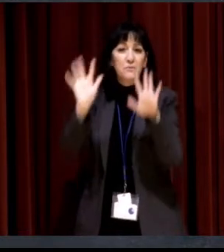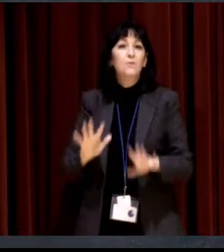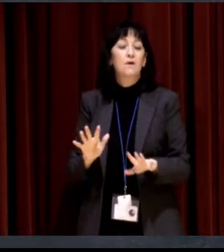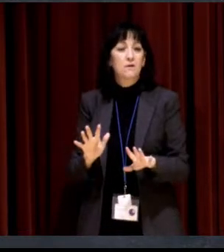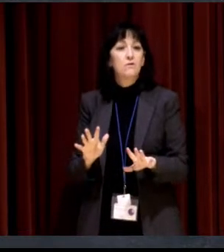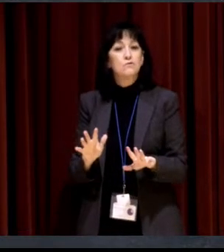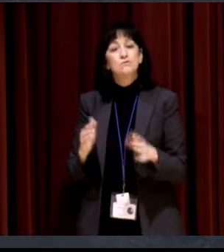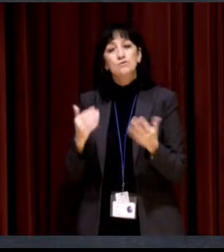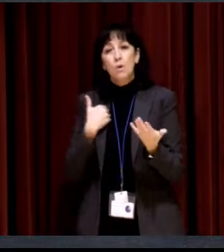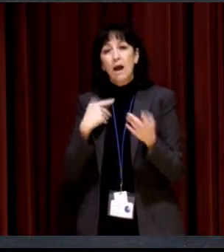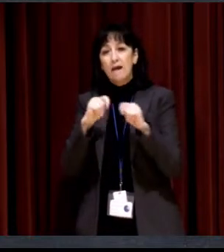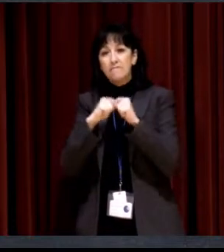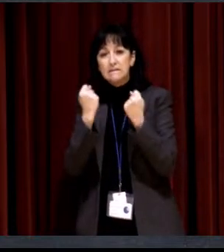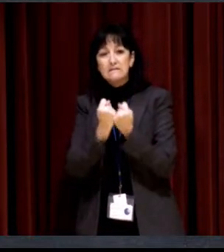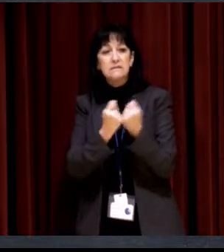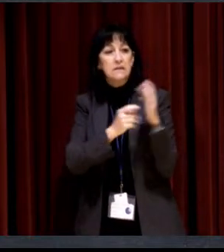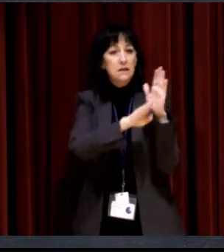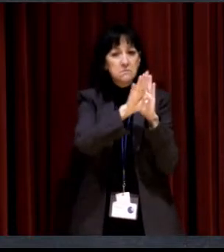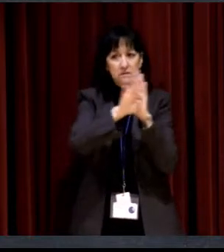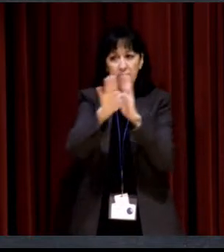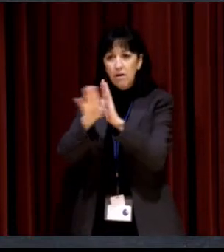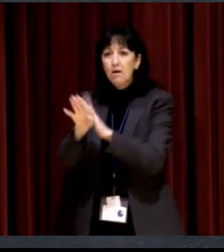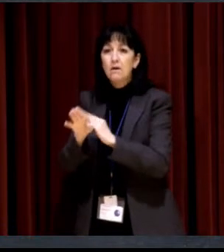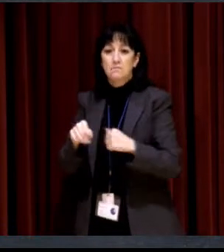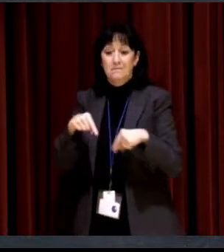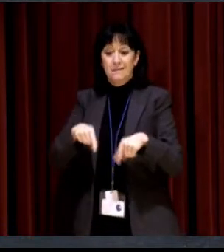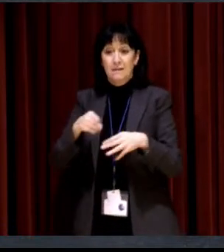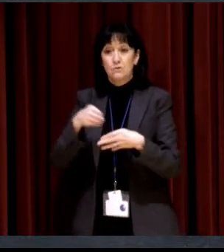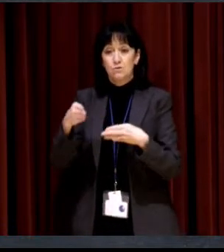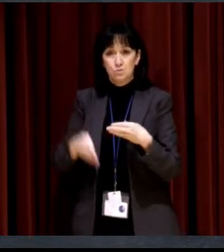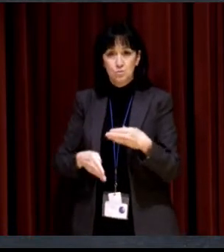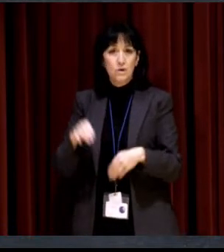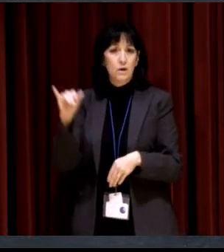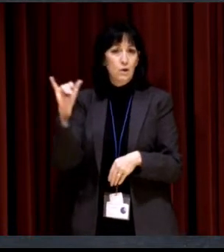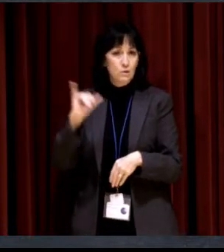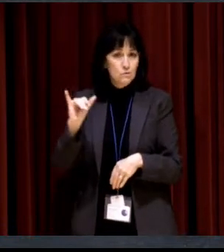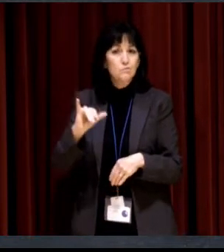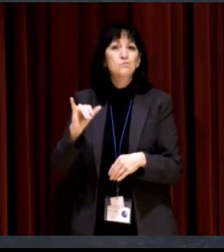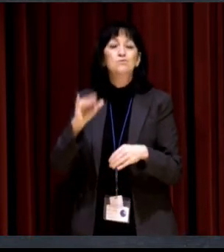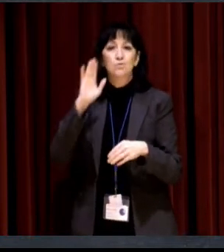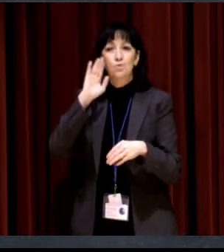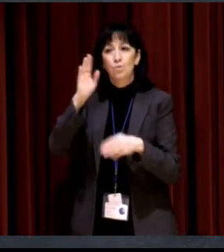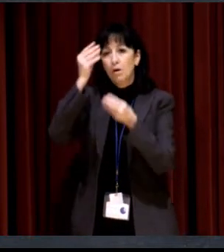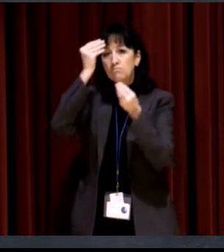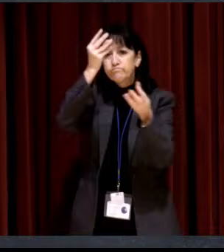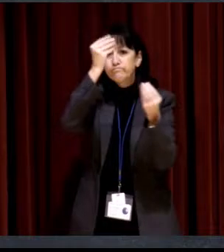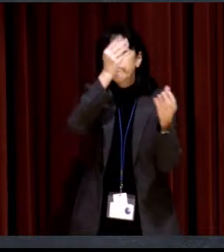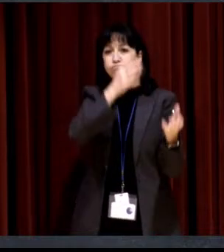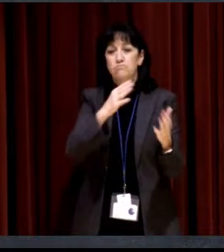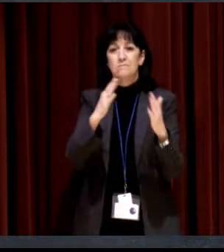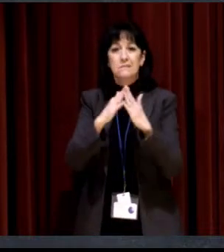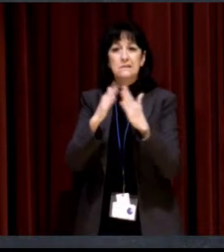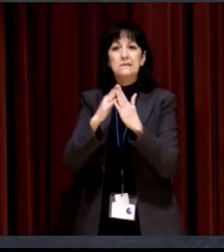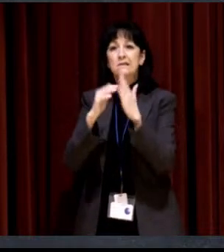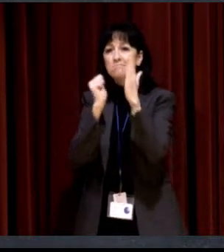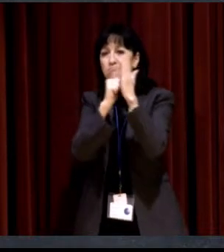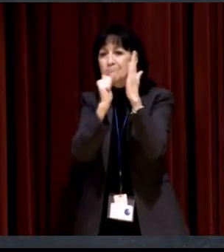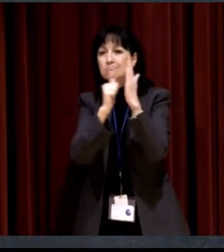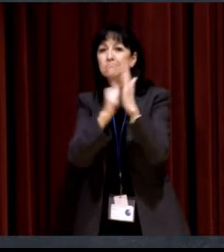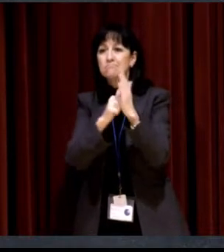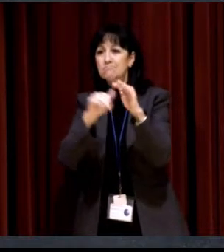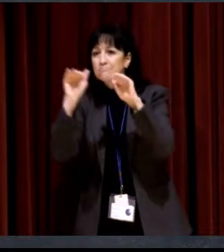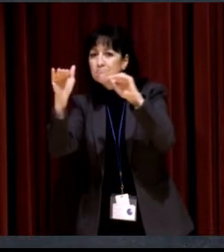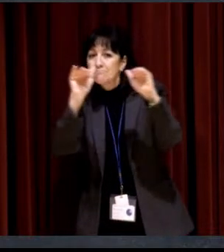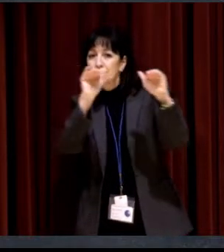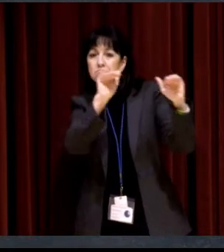north side. And hopefully this weekend I'll be doing some door knocking up there as well, really to reach out and hear from people